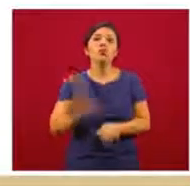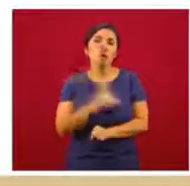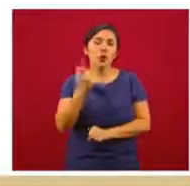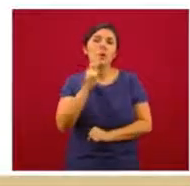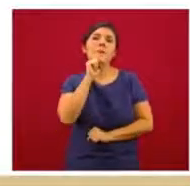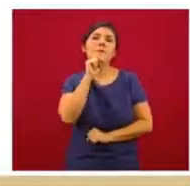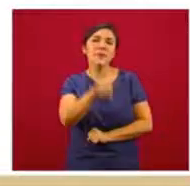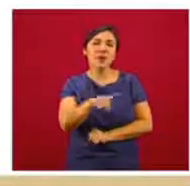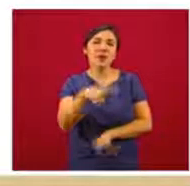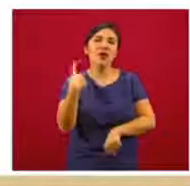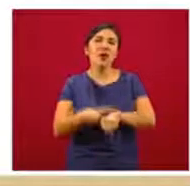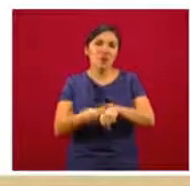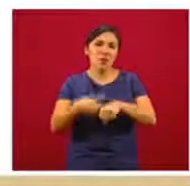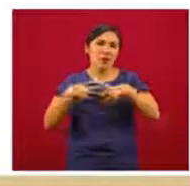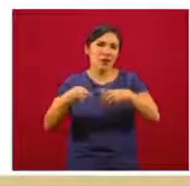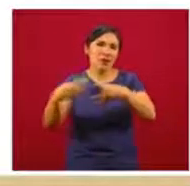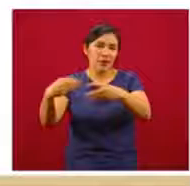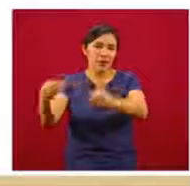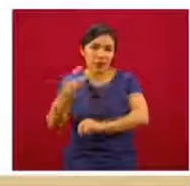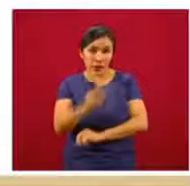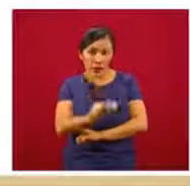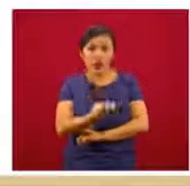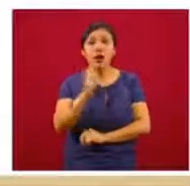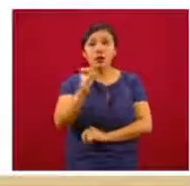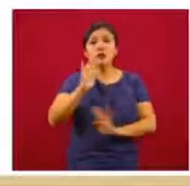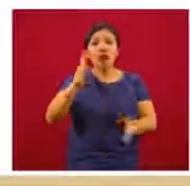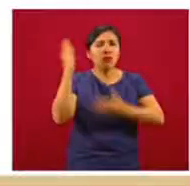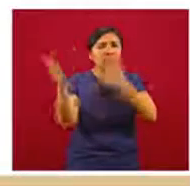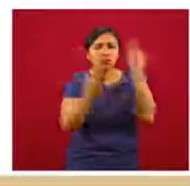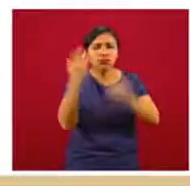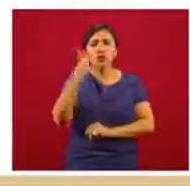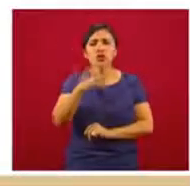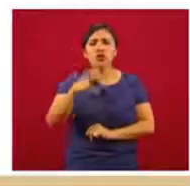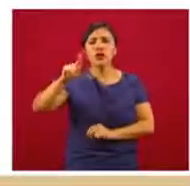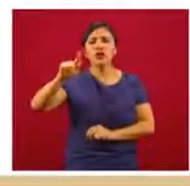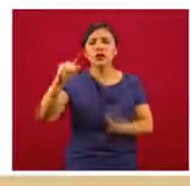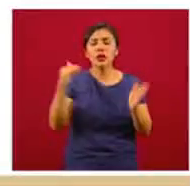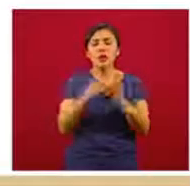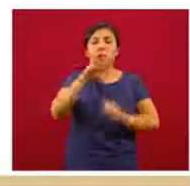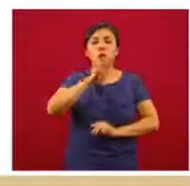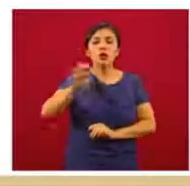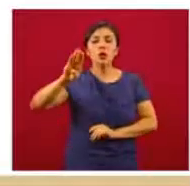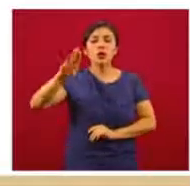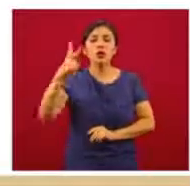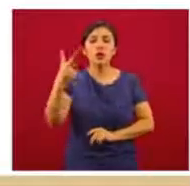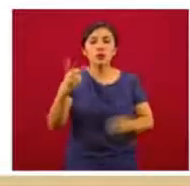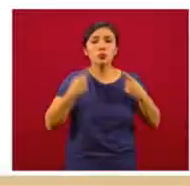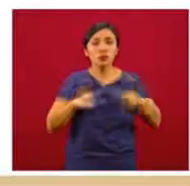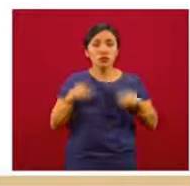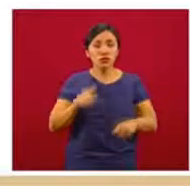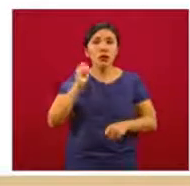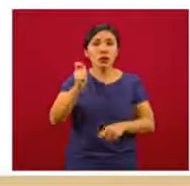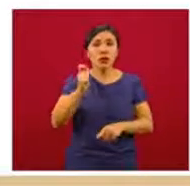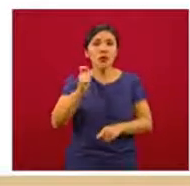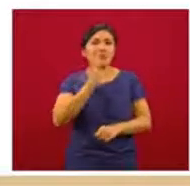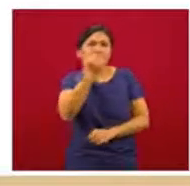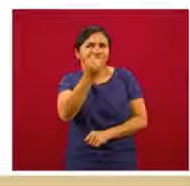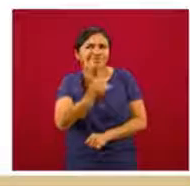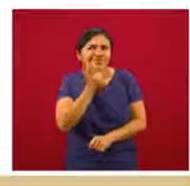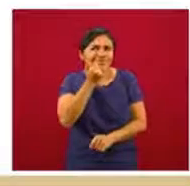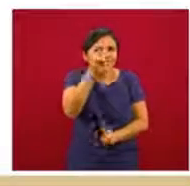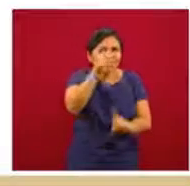9,779 people have lost their lives as a consequence of this epidemic, and we've studied